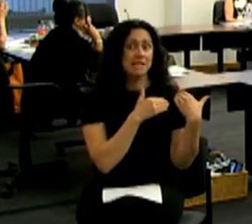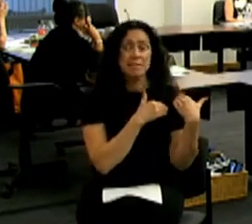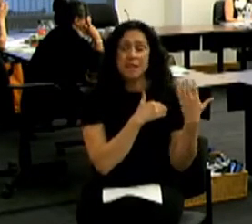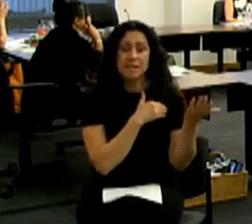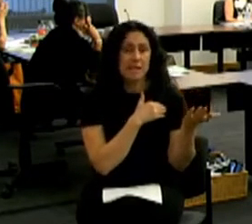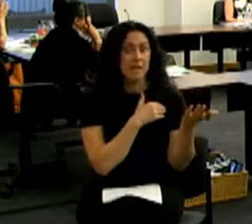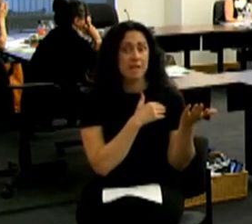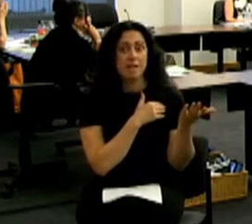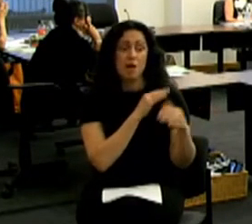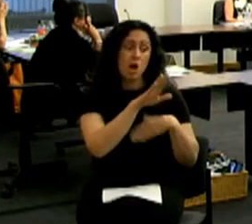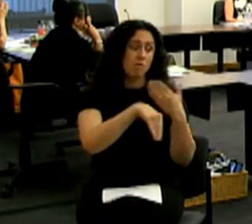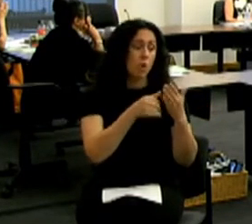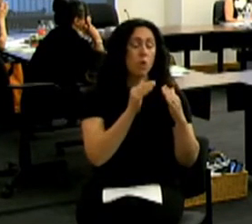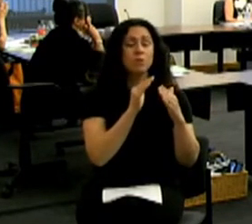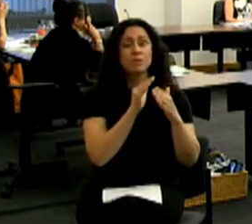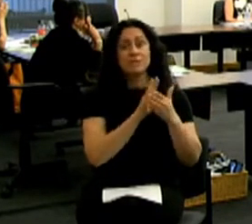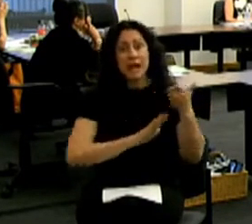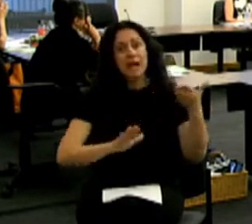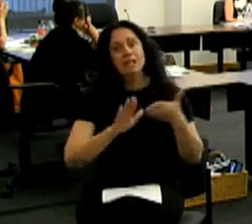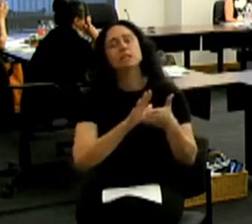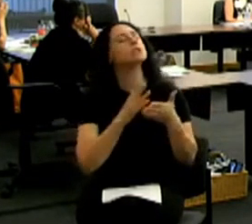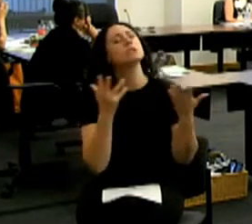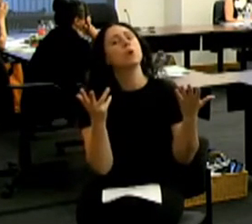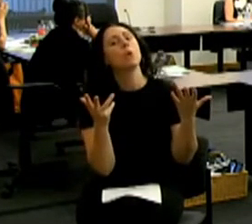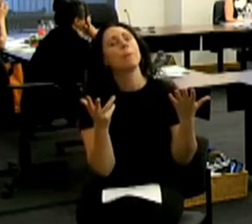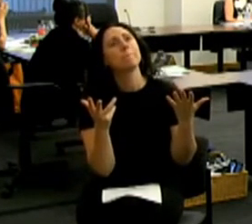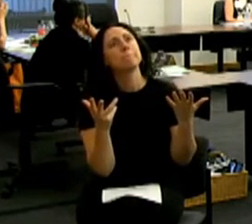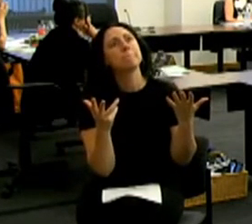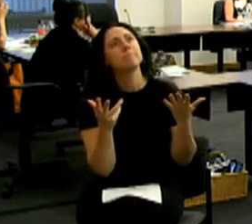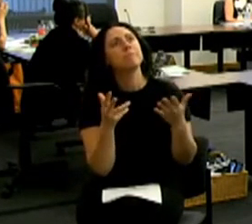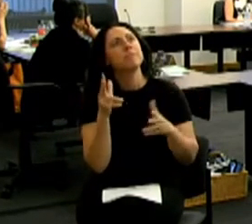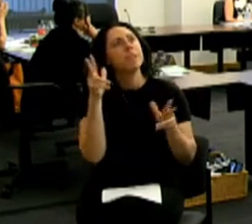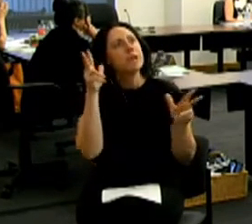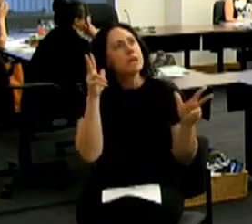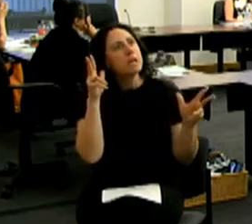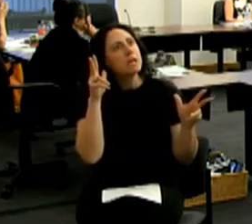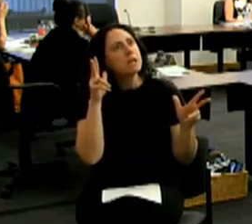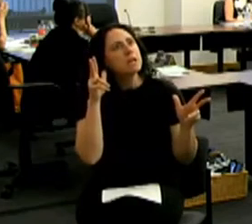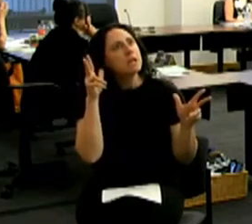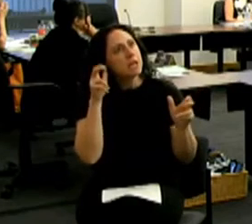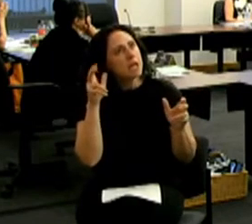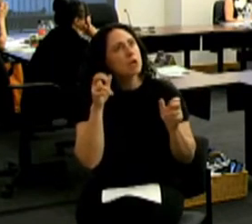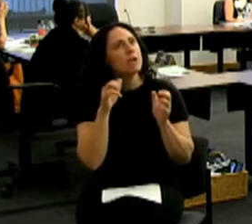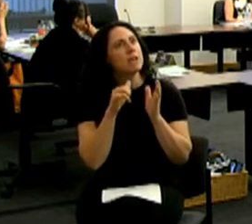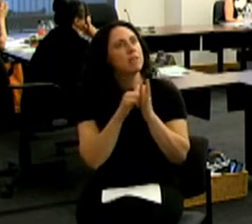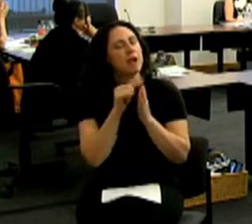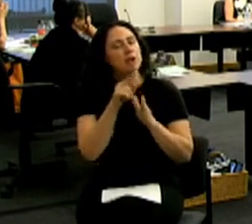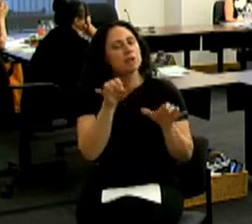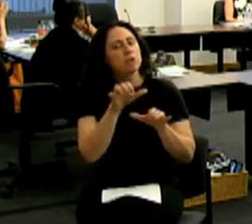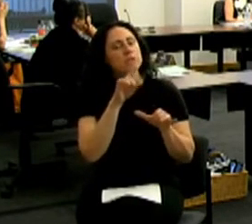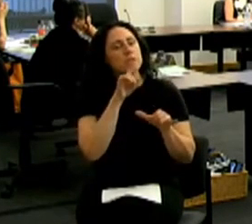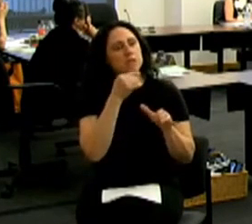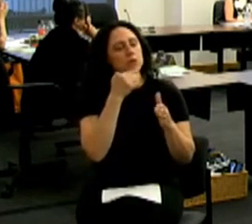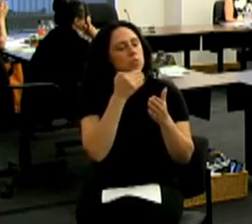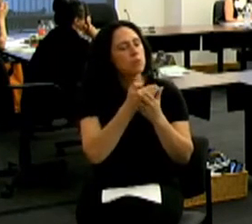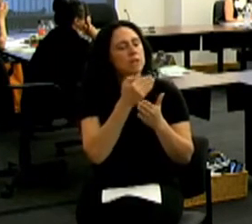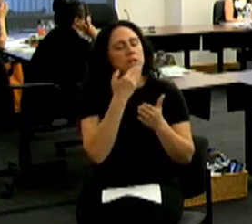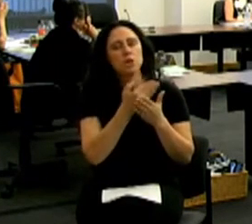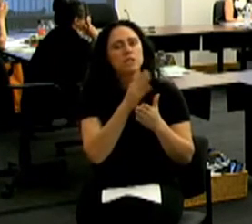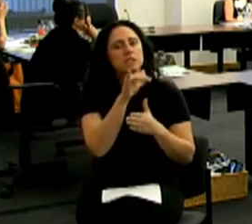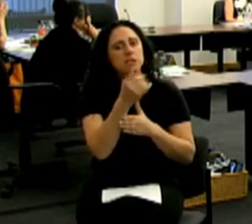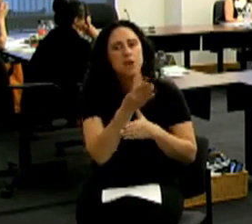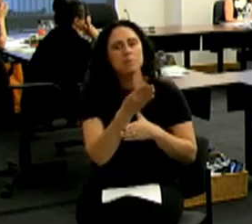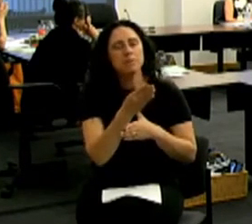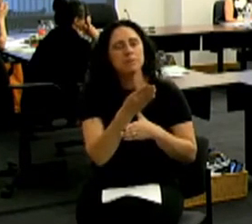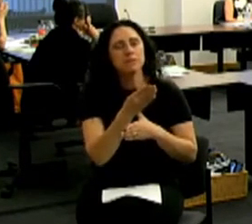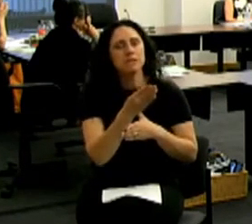responsibility of the whole college. And so carrying that burden and doing such a stellar job, I think